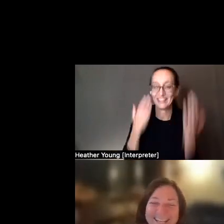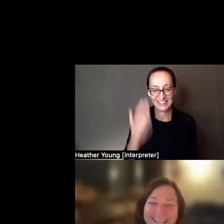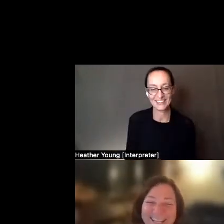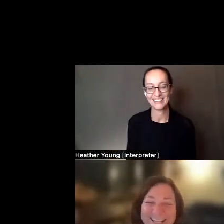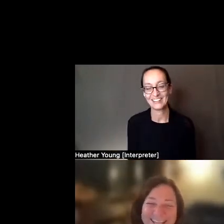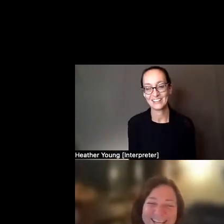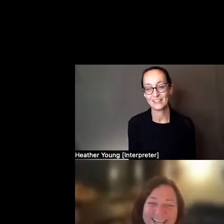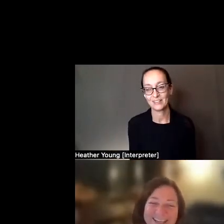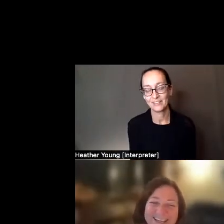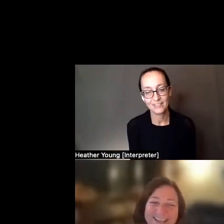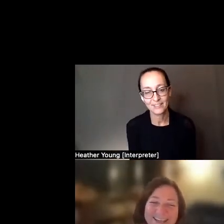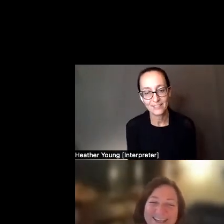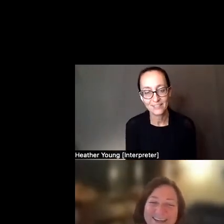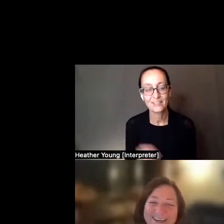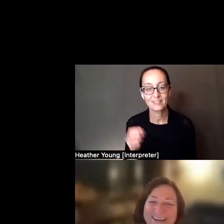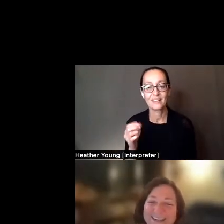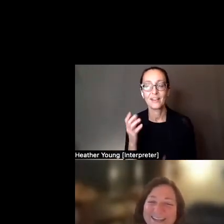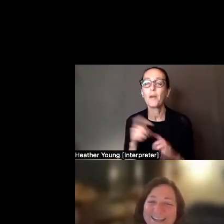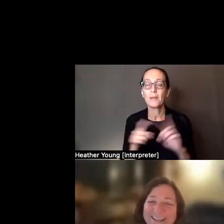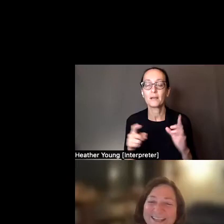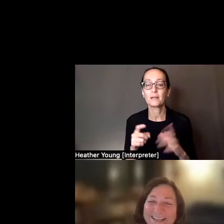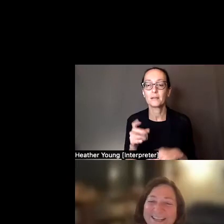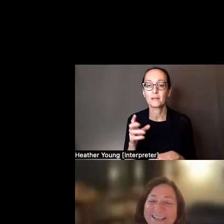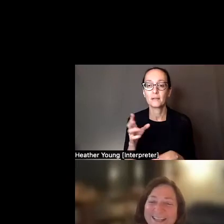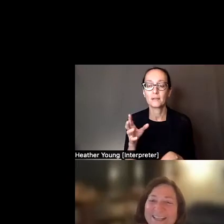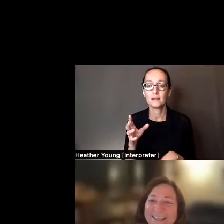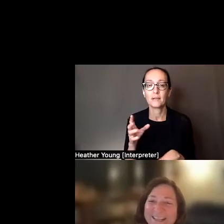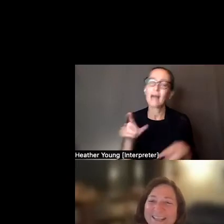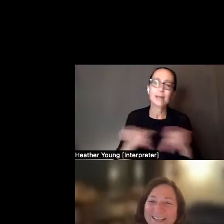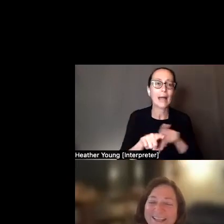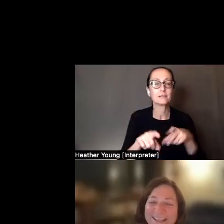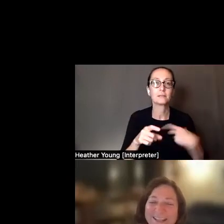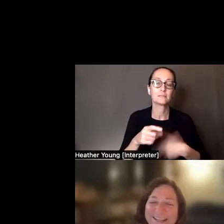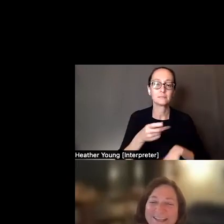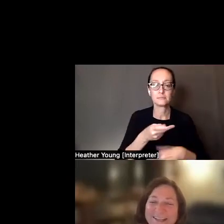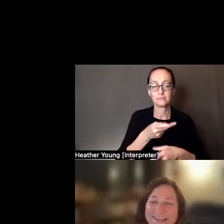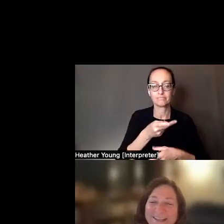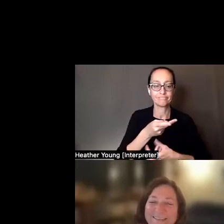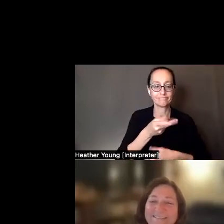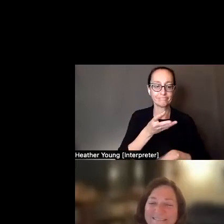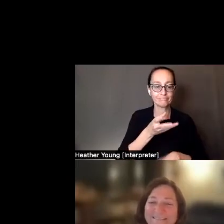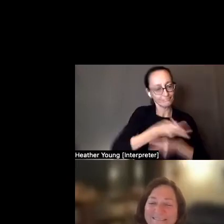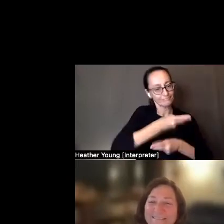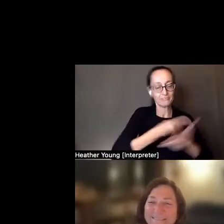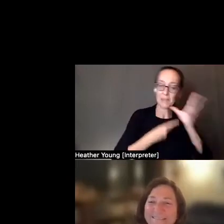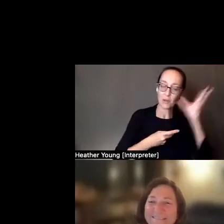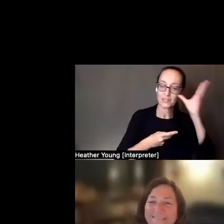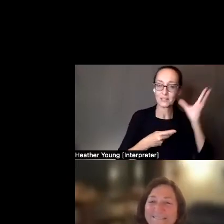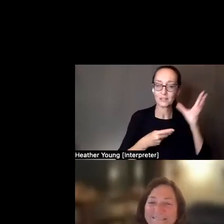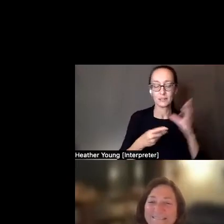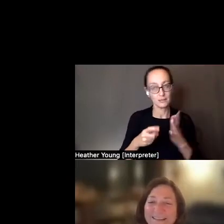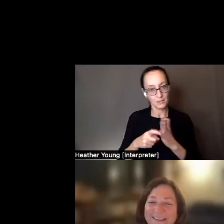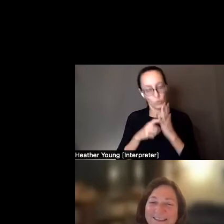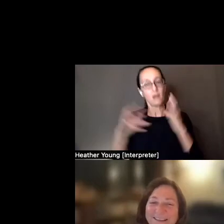But it is a little bit more than, what our friends with, children who